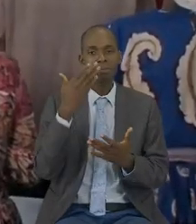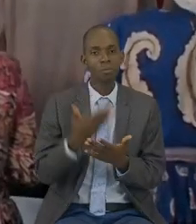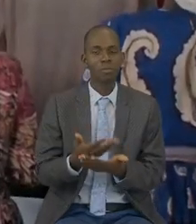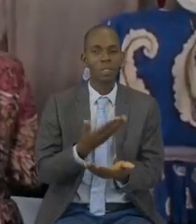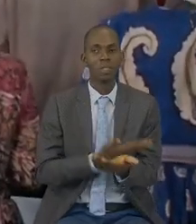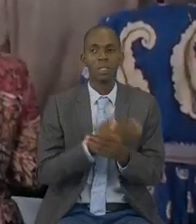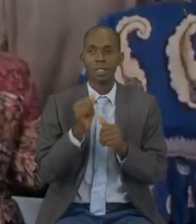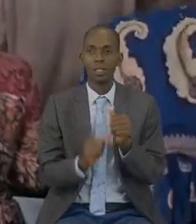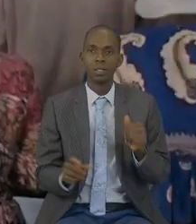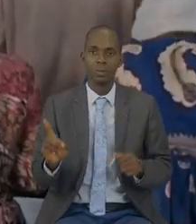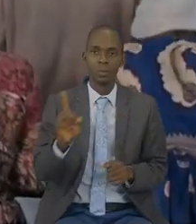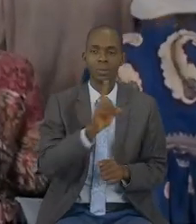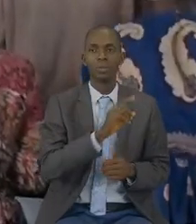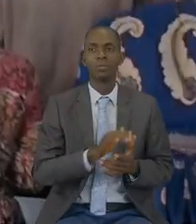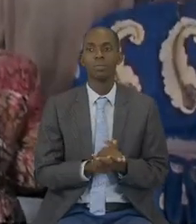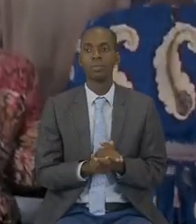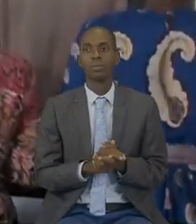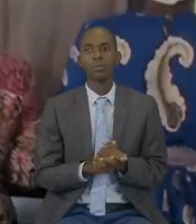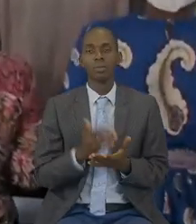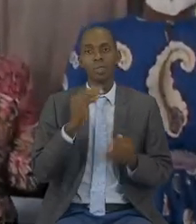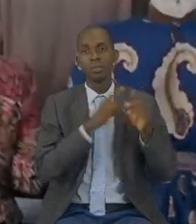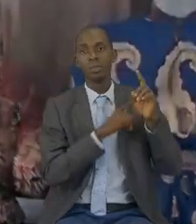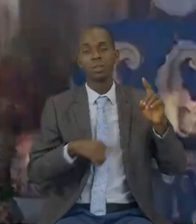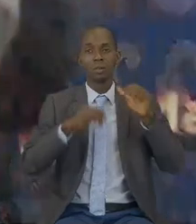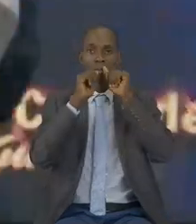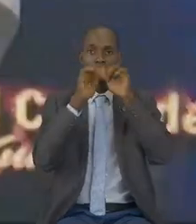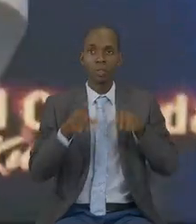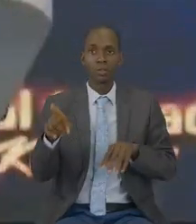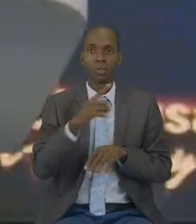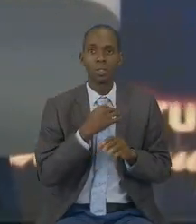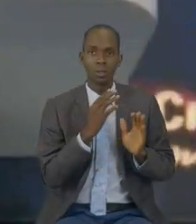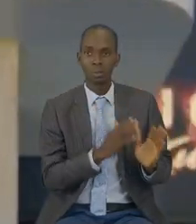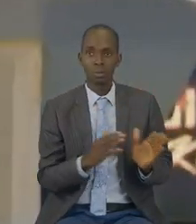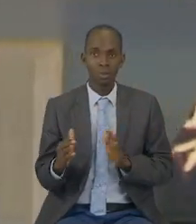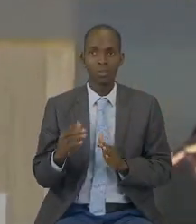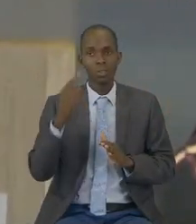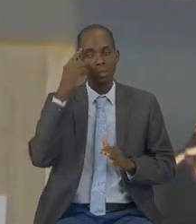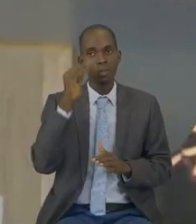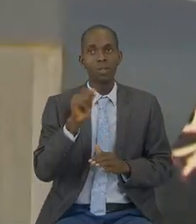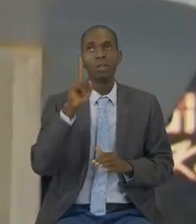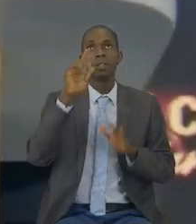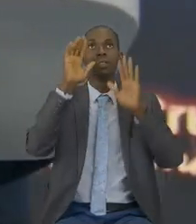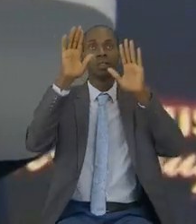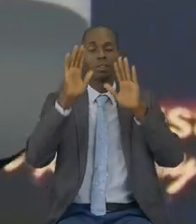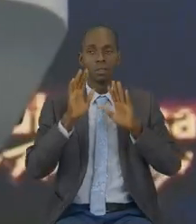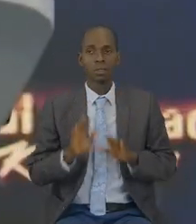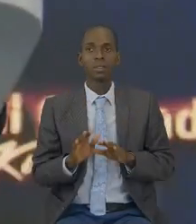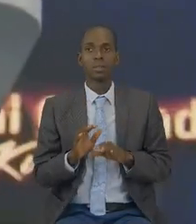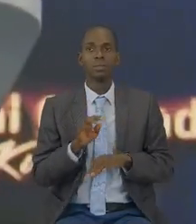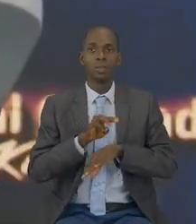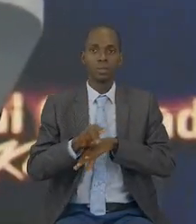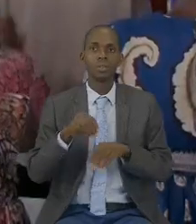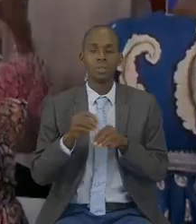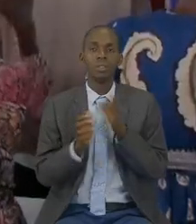everyone. The Lord bless you and prepare you for an excellent ministry in